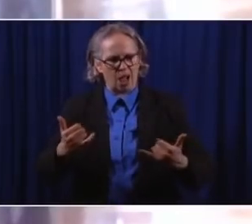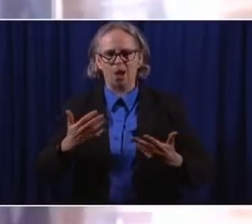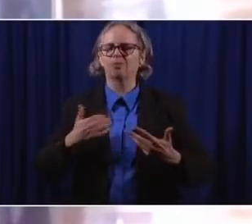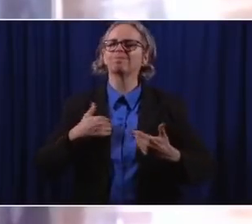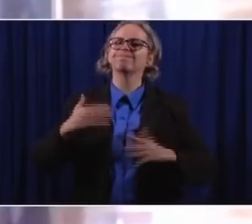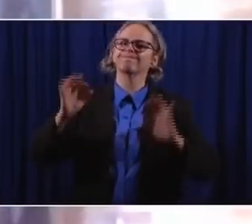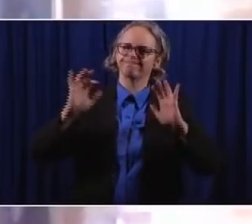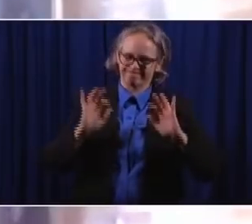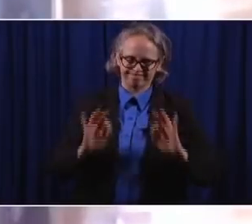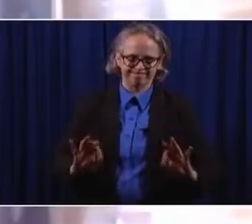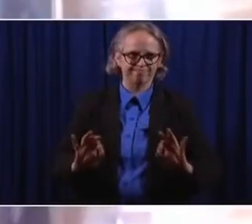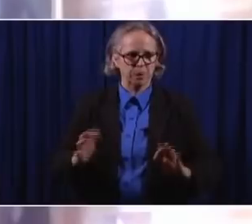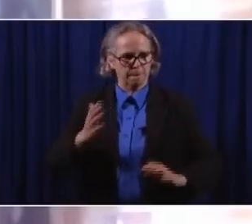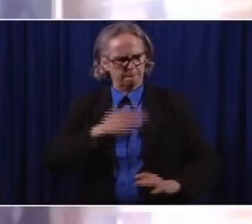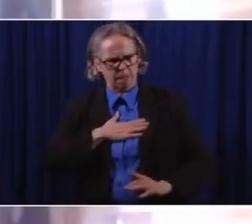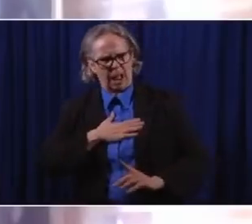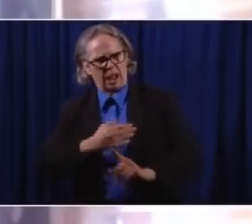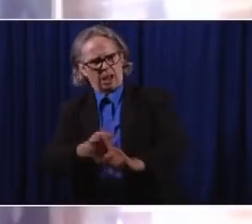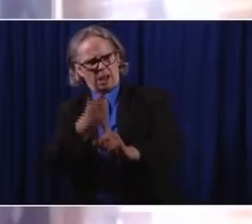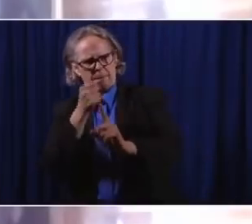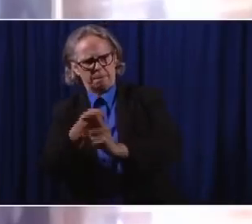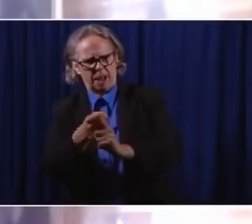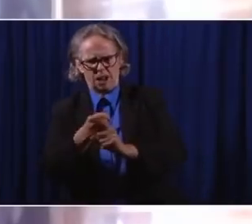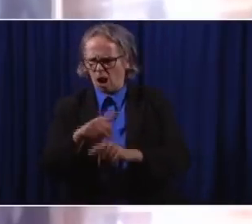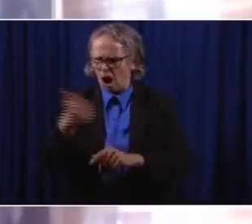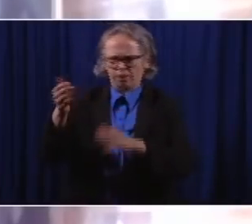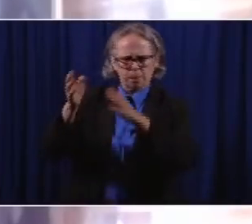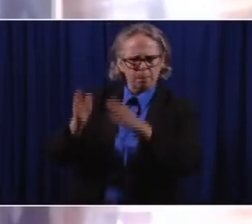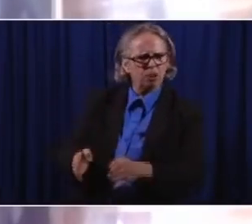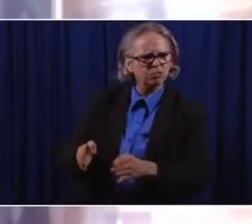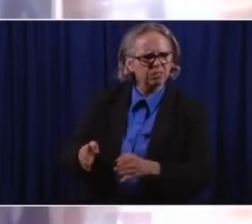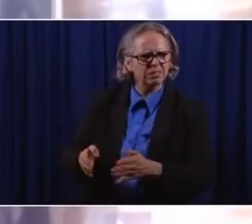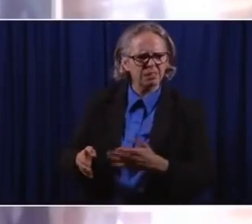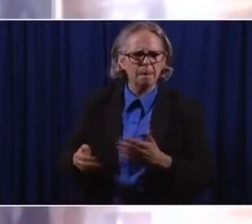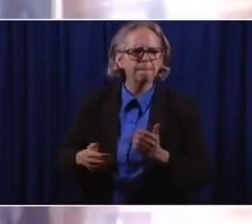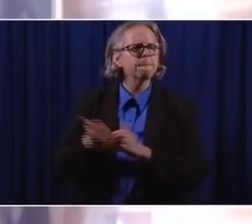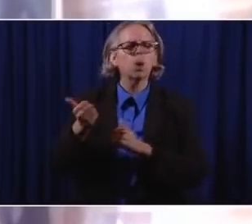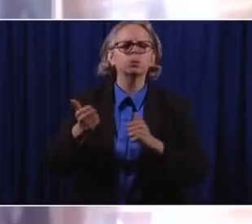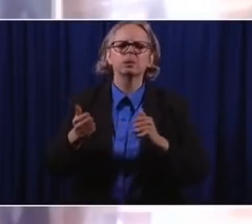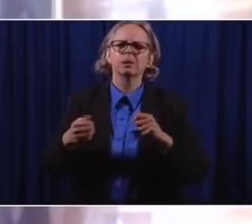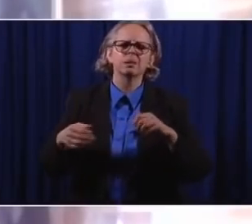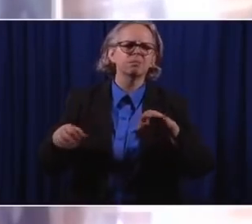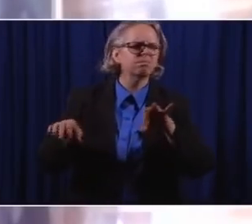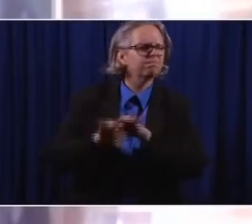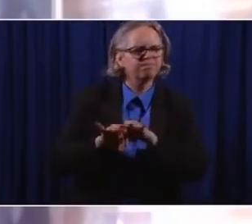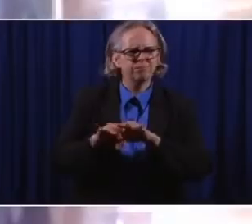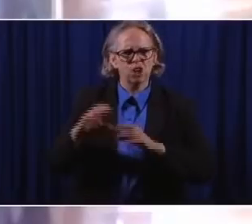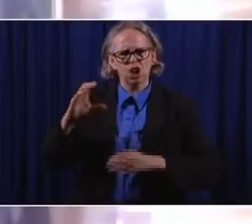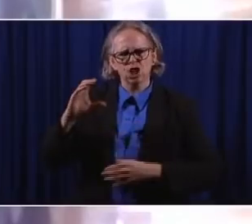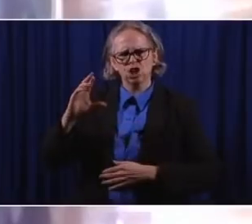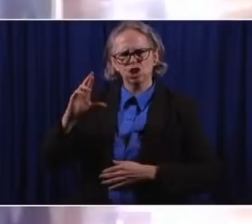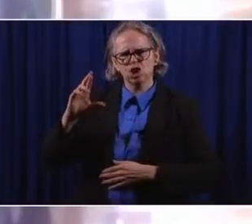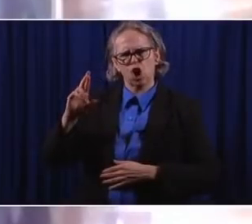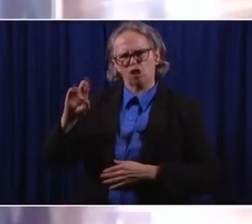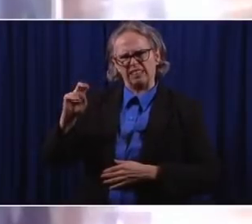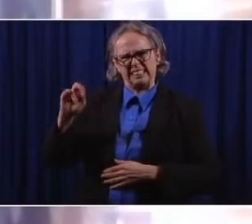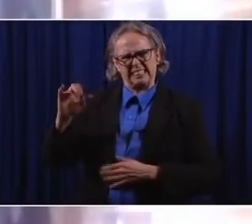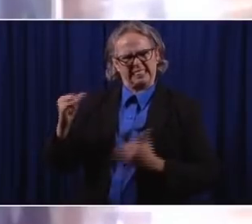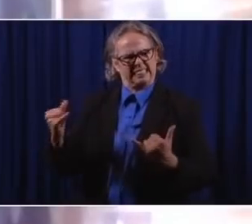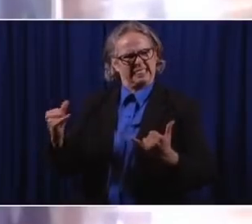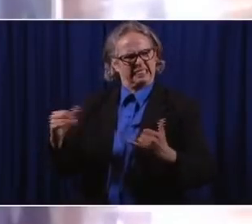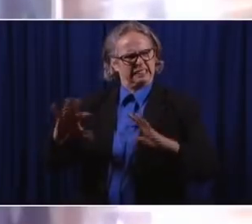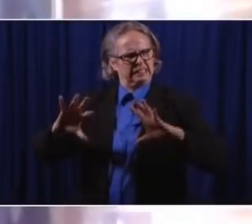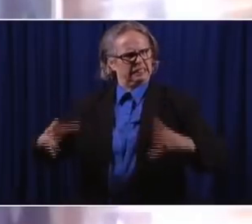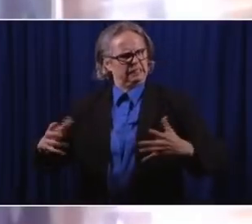on others as human beings is the most valuable currency there is. And I always reminded the officers that came through the building at OPATA and the officers that I see